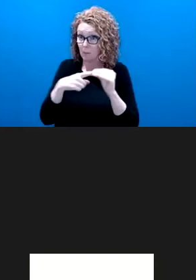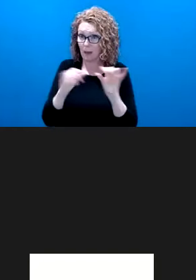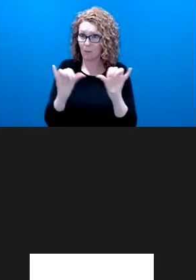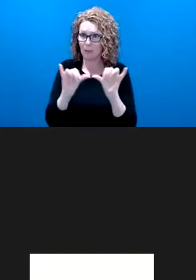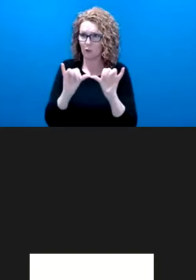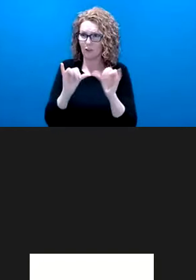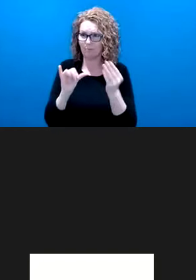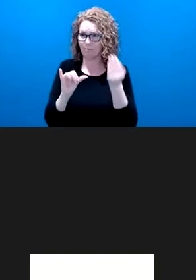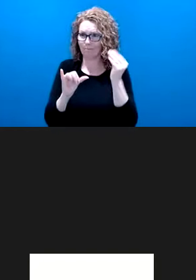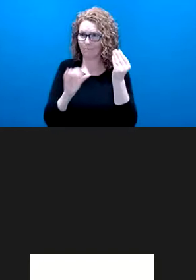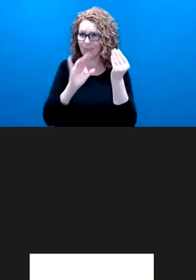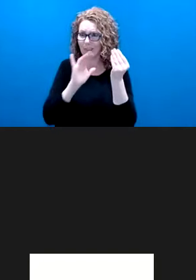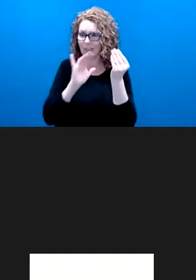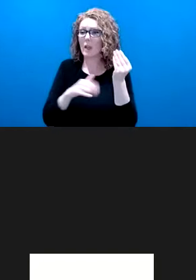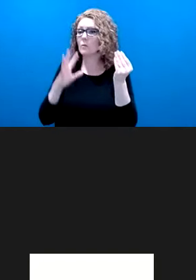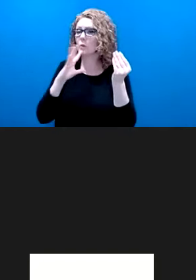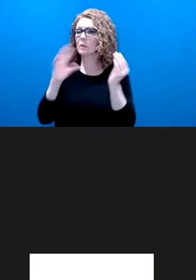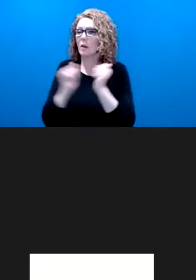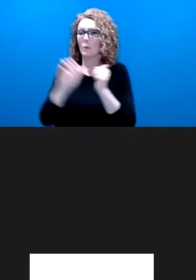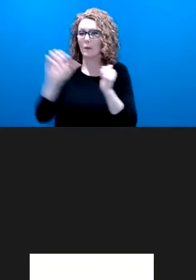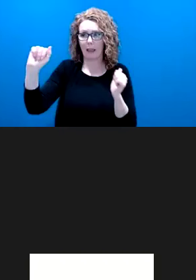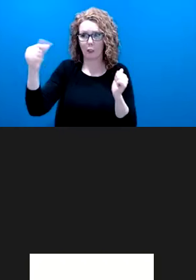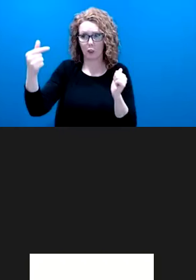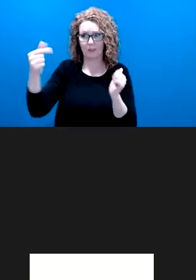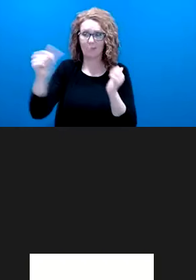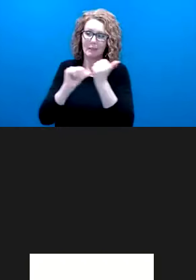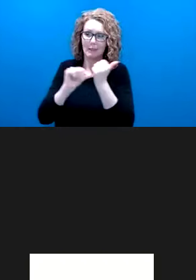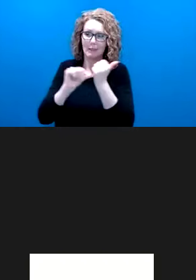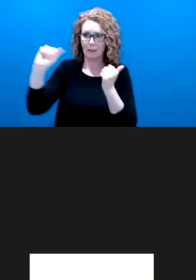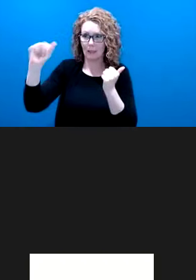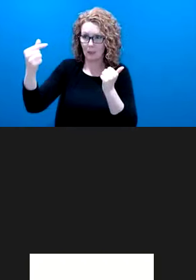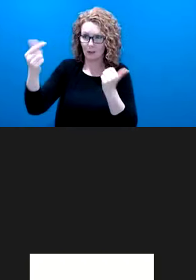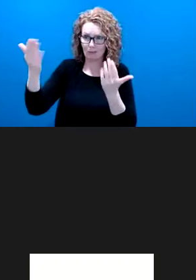our Assistant Attorney General to kind of see